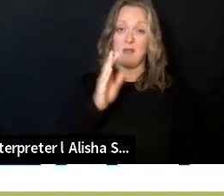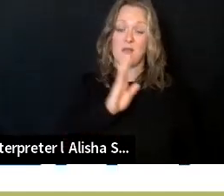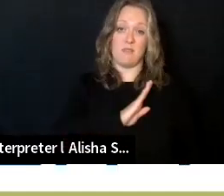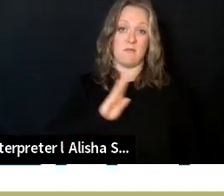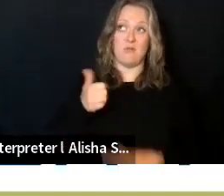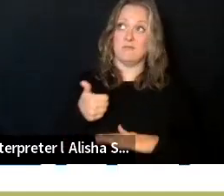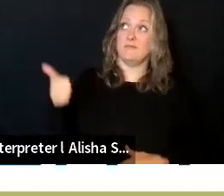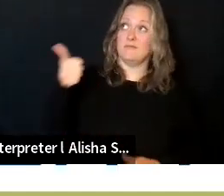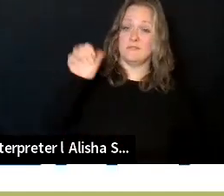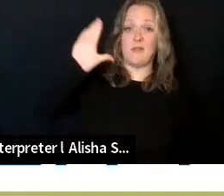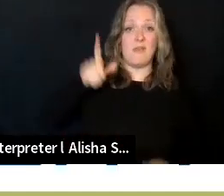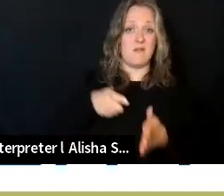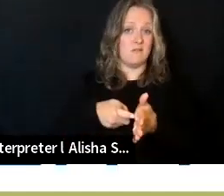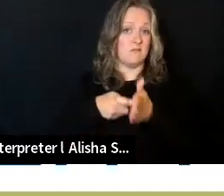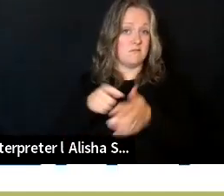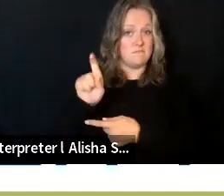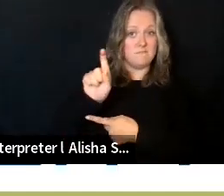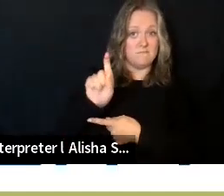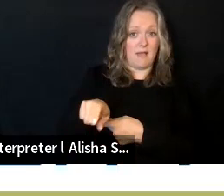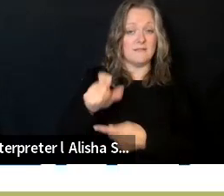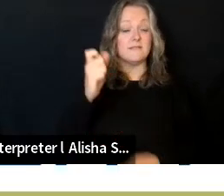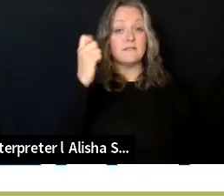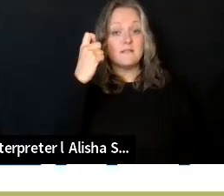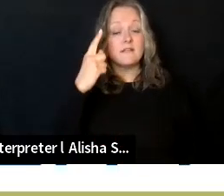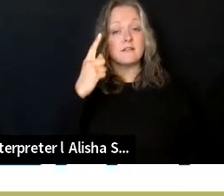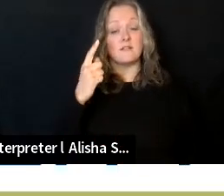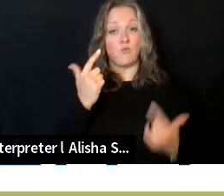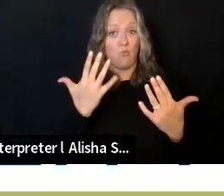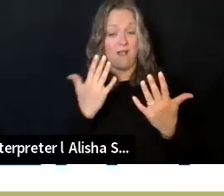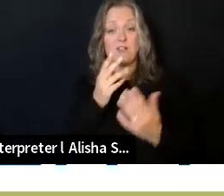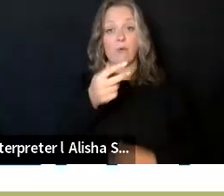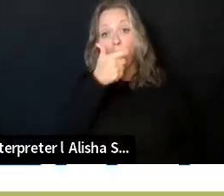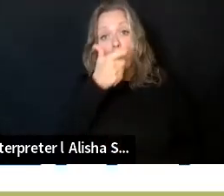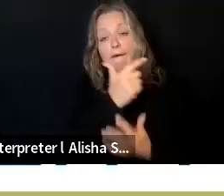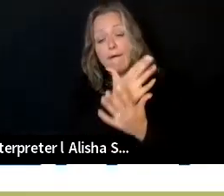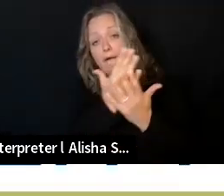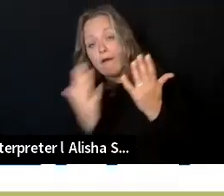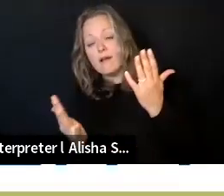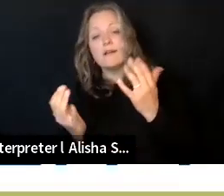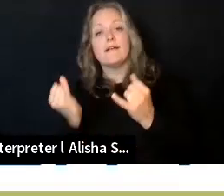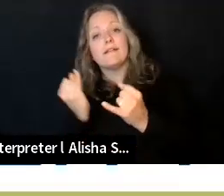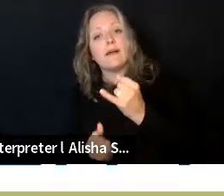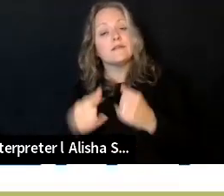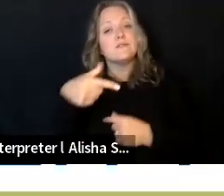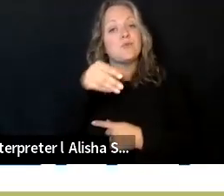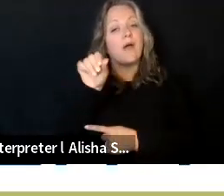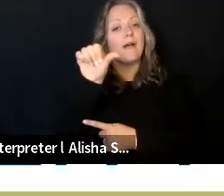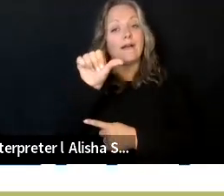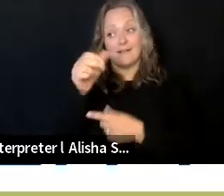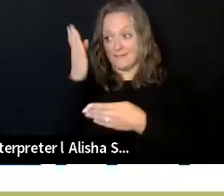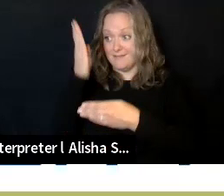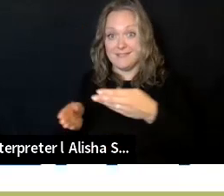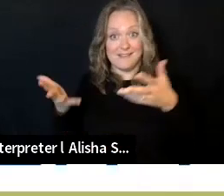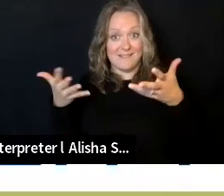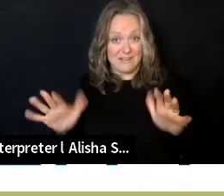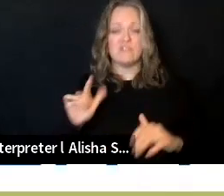boards. Please don't leave the webinar until the Q&A portion is complete because that counts as session content. You